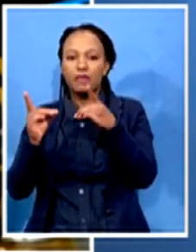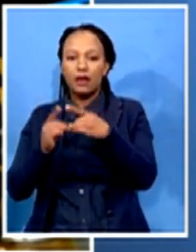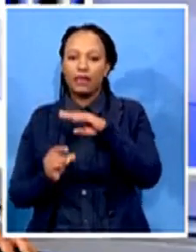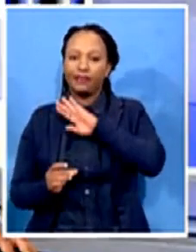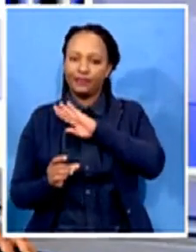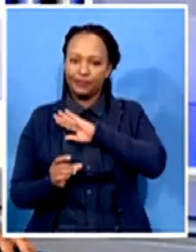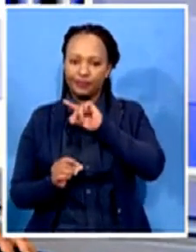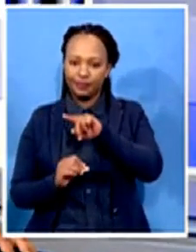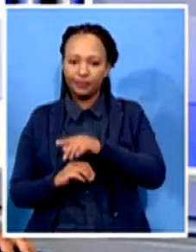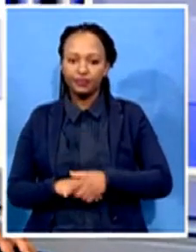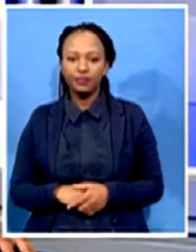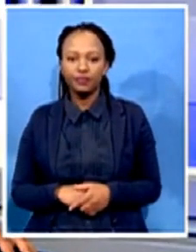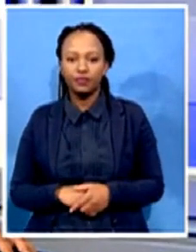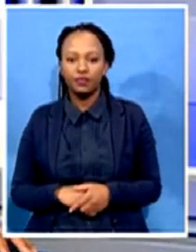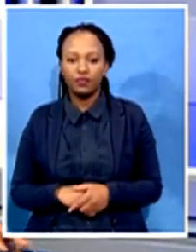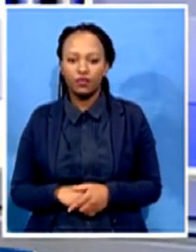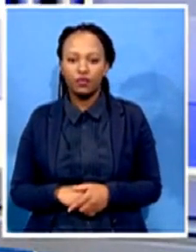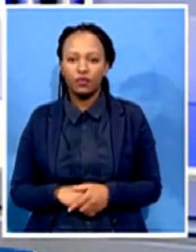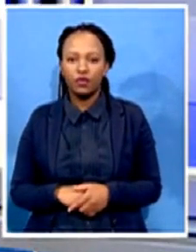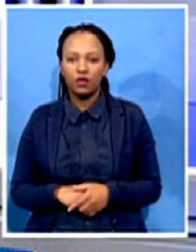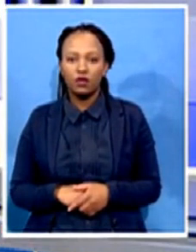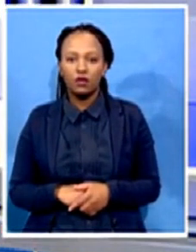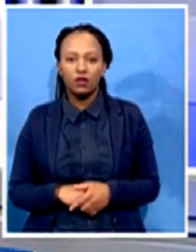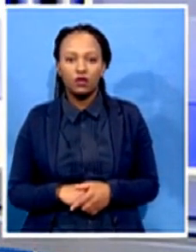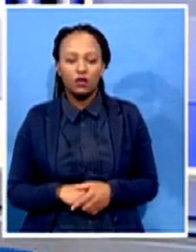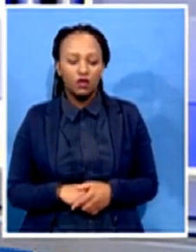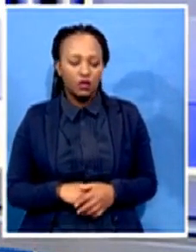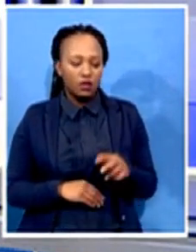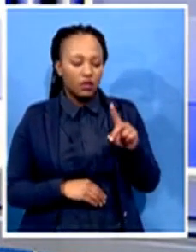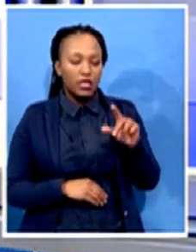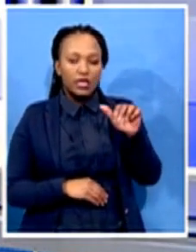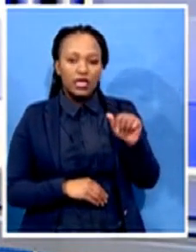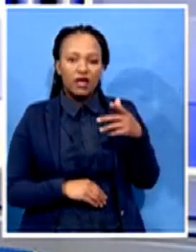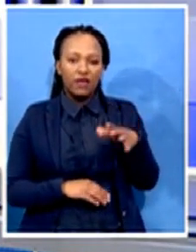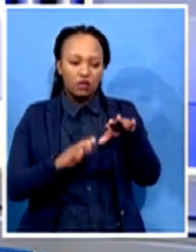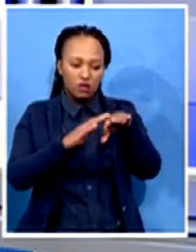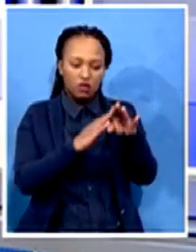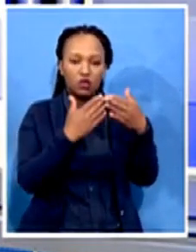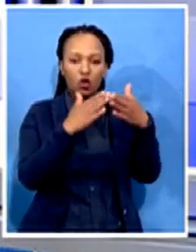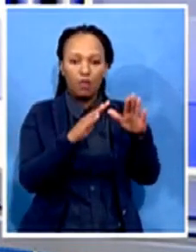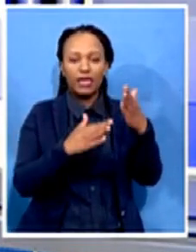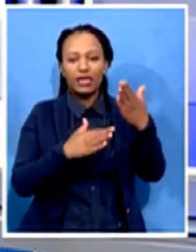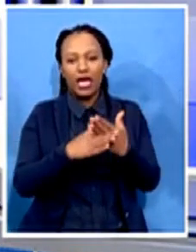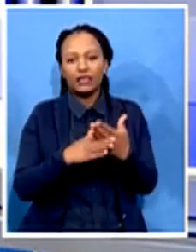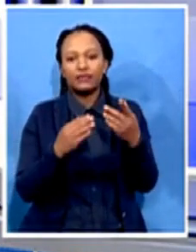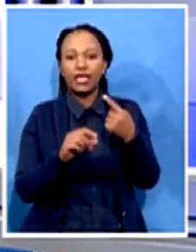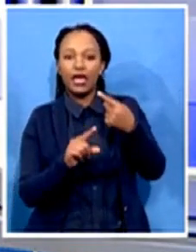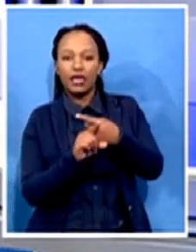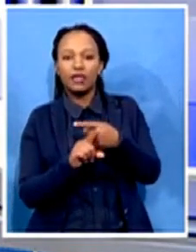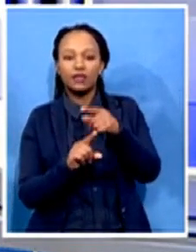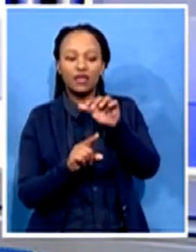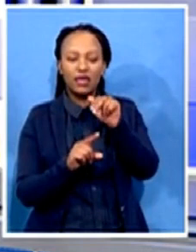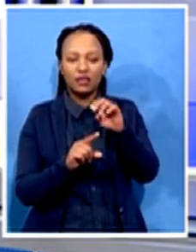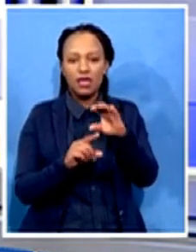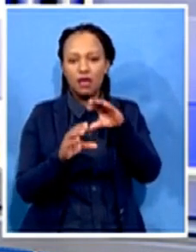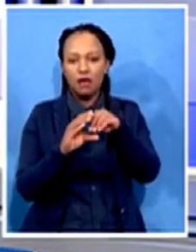The Democratic Alliance has laid criminal charges against the delegation, the ANC delegation that went to Zimbabwe. You in support of